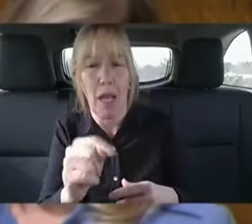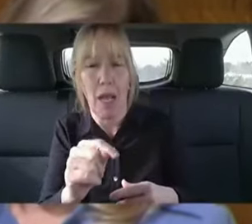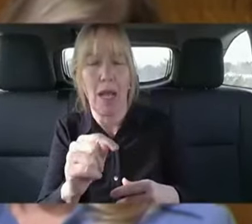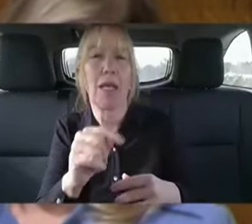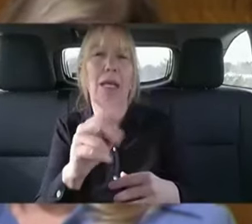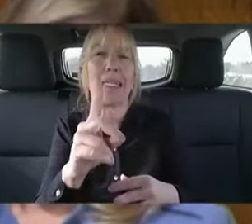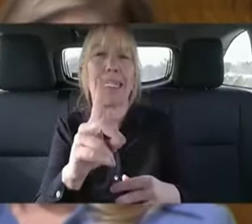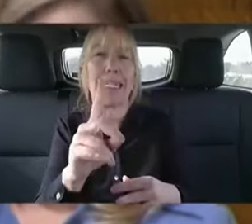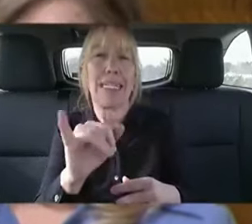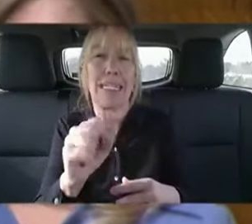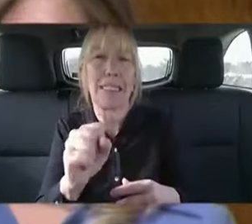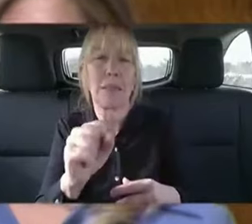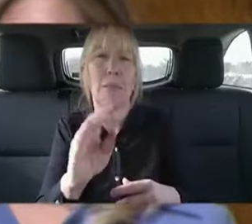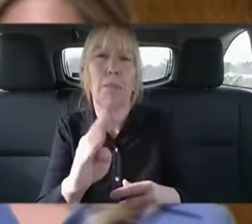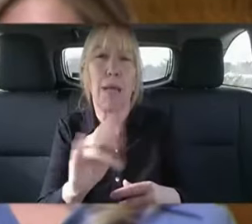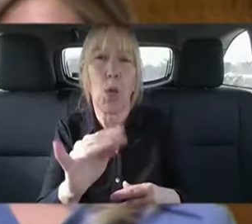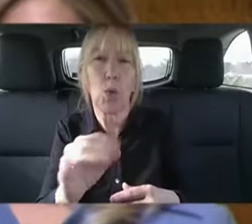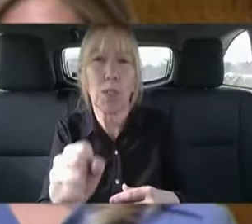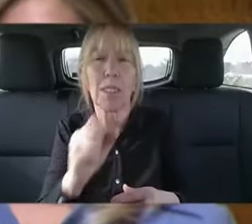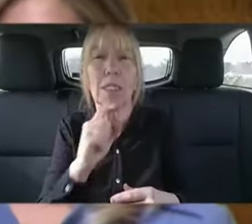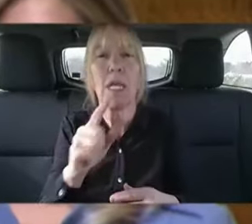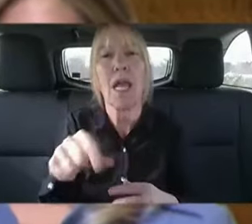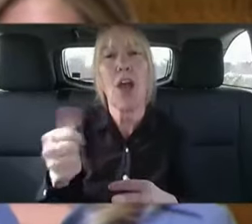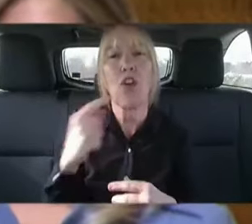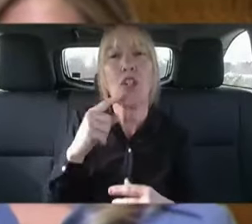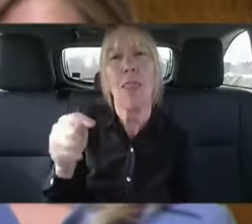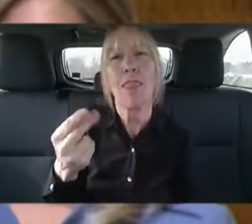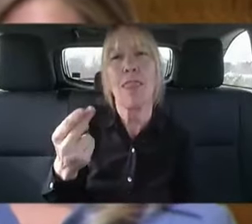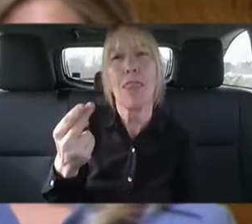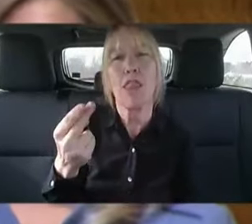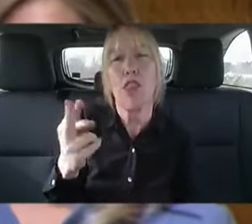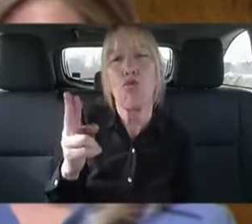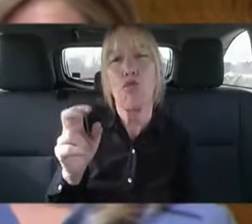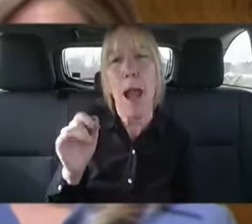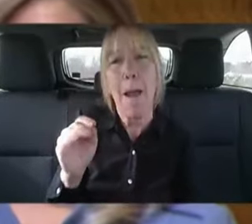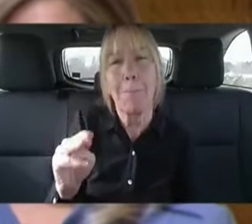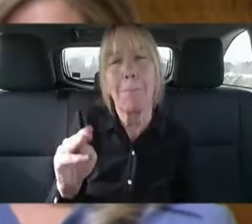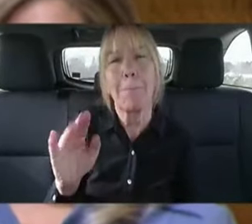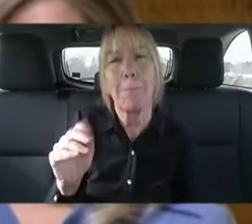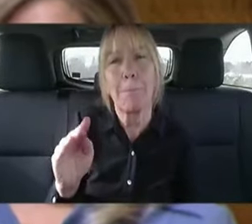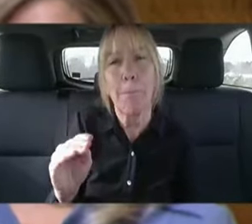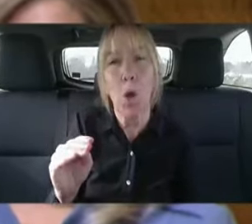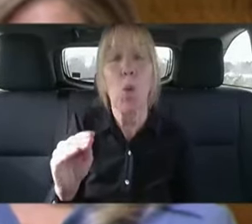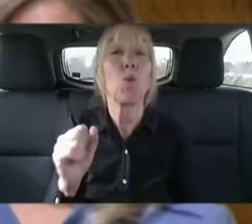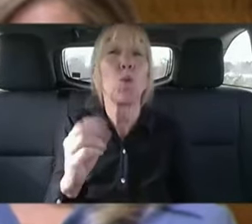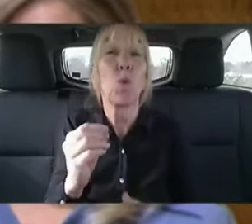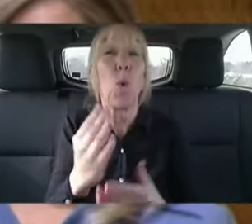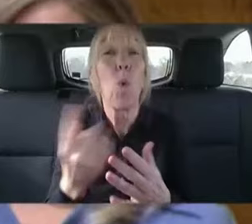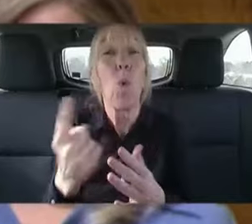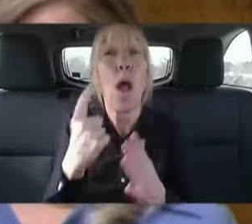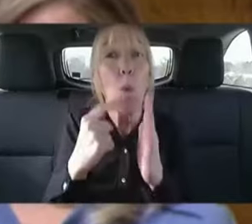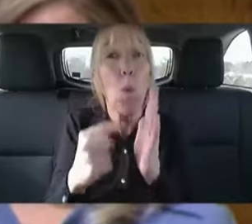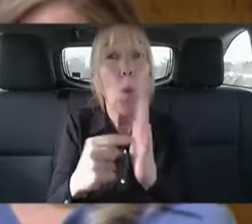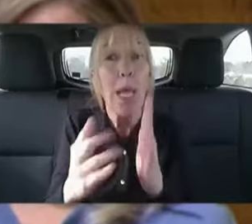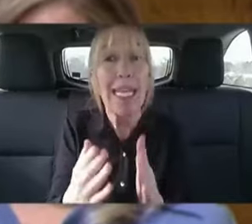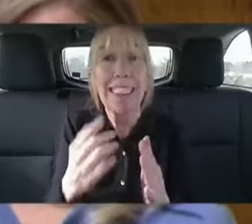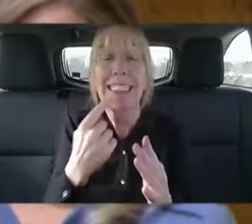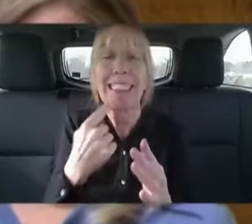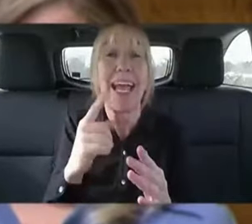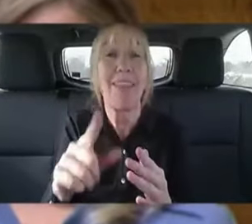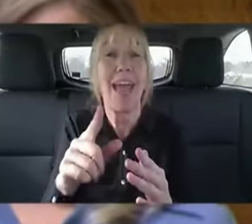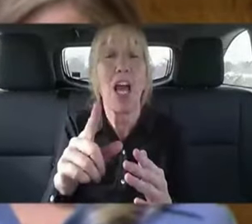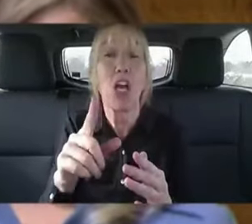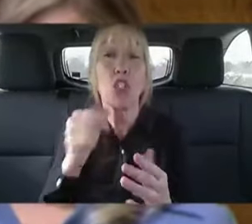But there are specific treatments for each of those. For example, one of our witnesses said that her daughter had been given a colonoscopy, put